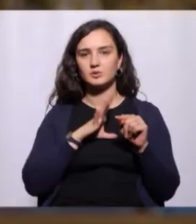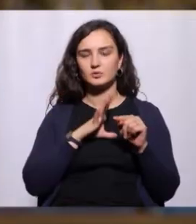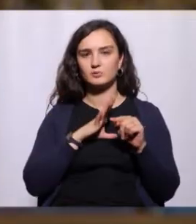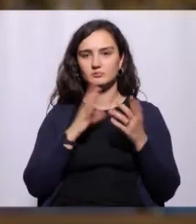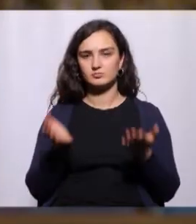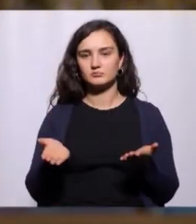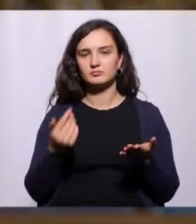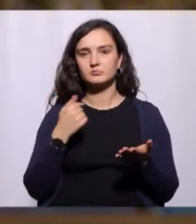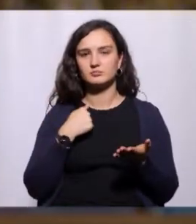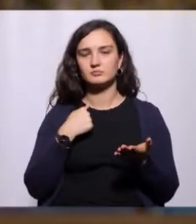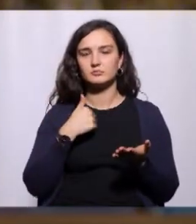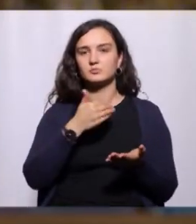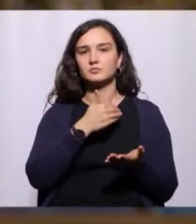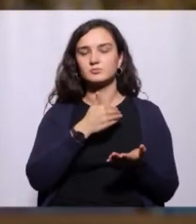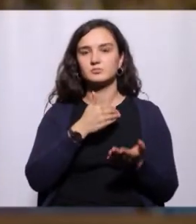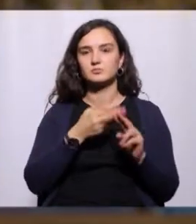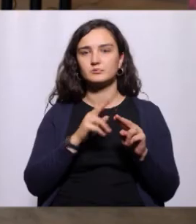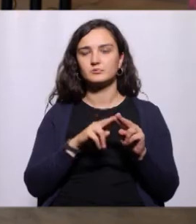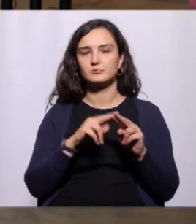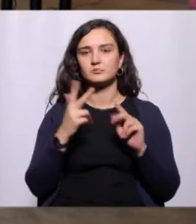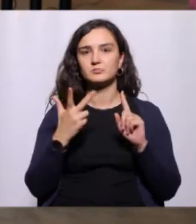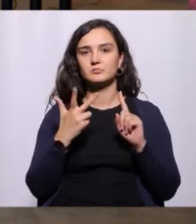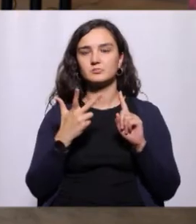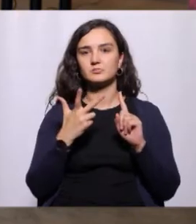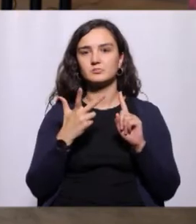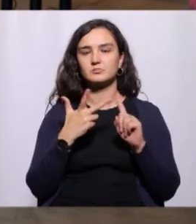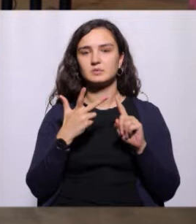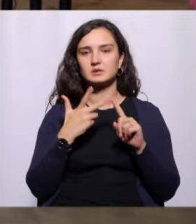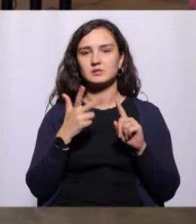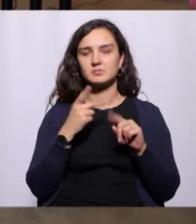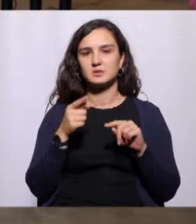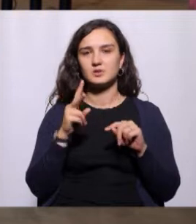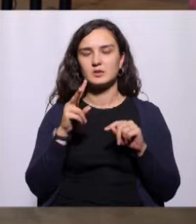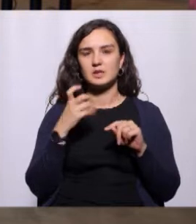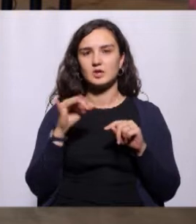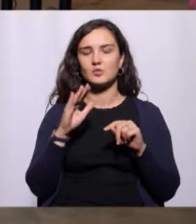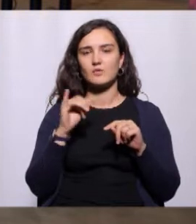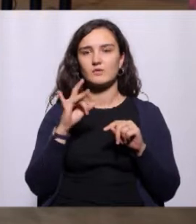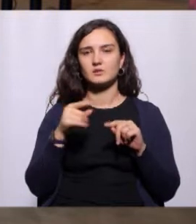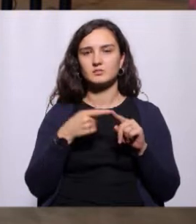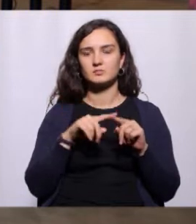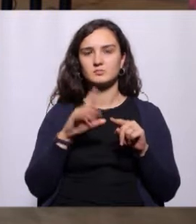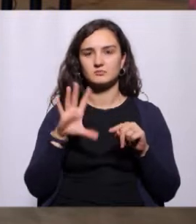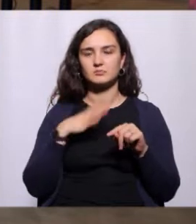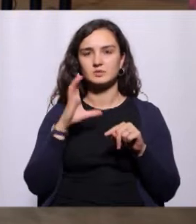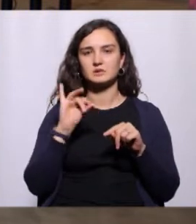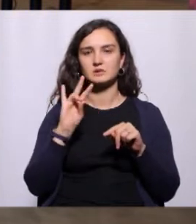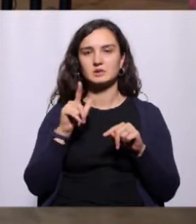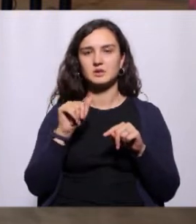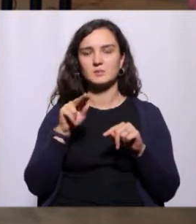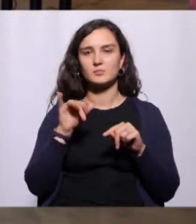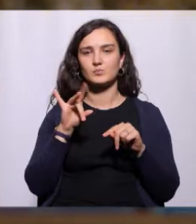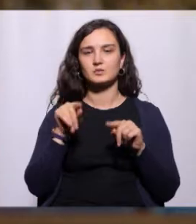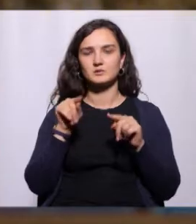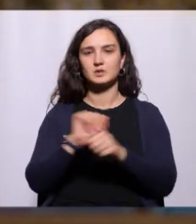a 13-hour layover while I was in Singapore. That's not a brief stop at all. No,